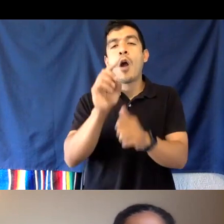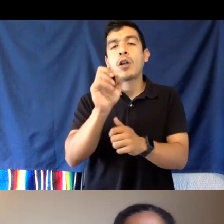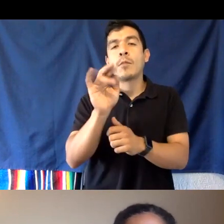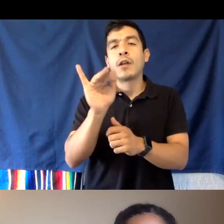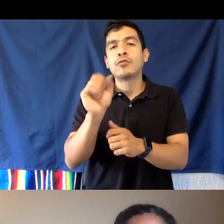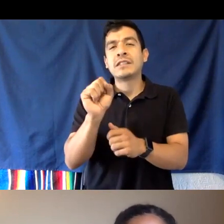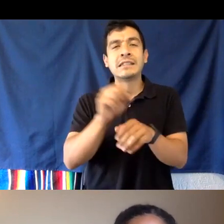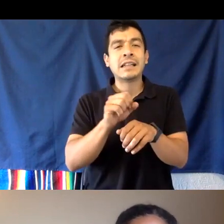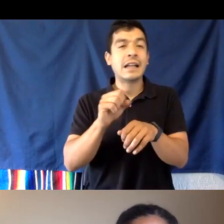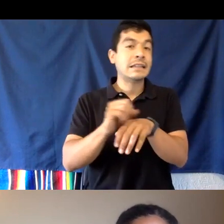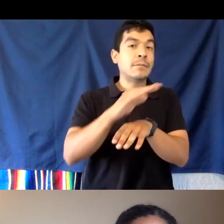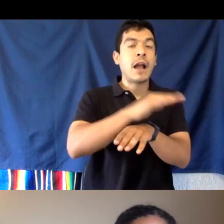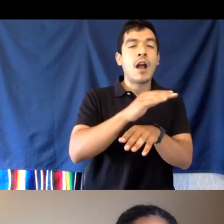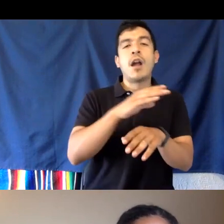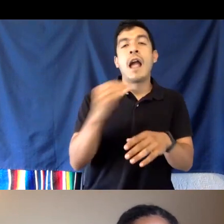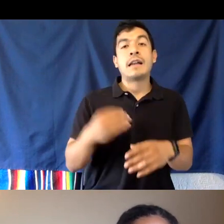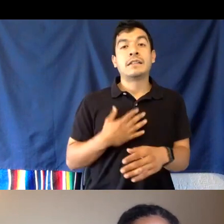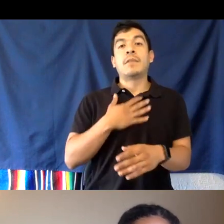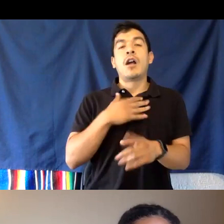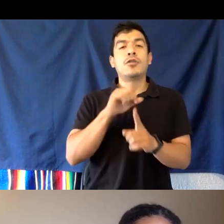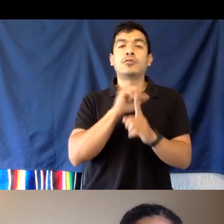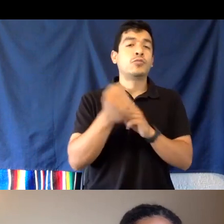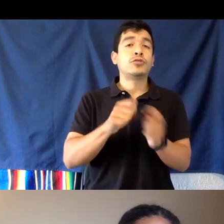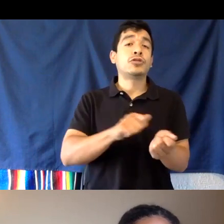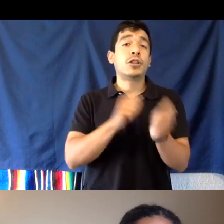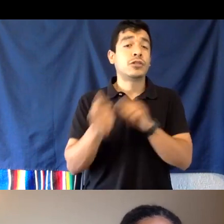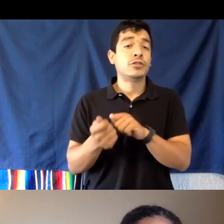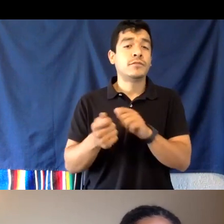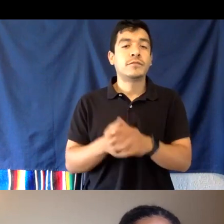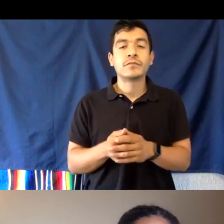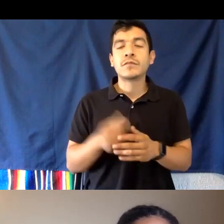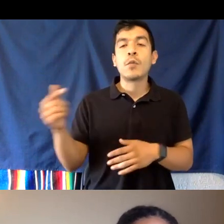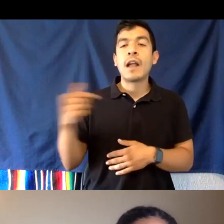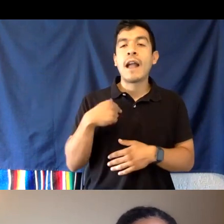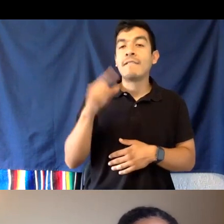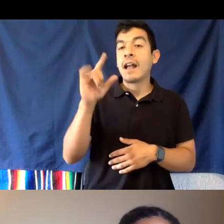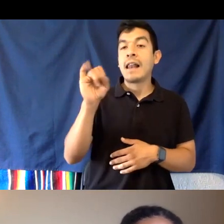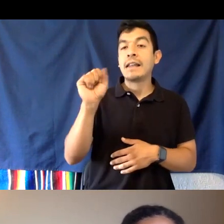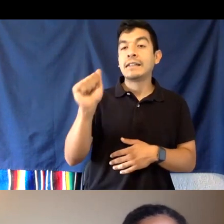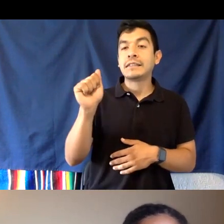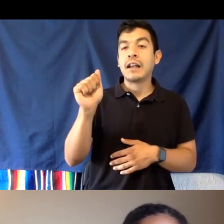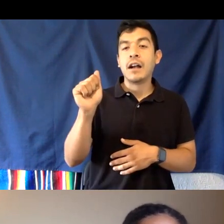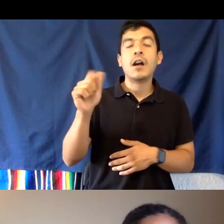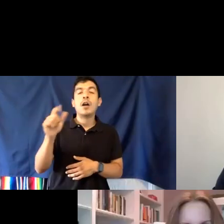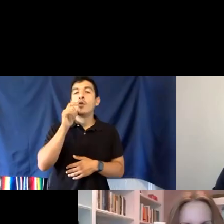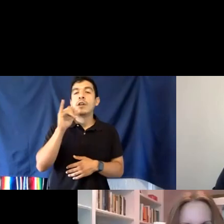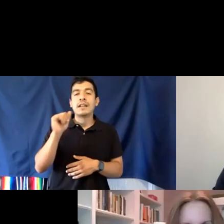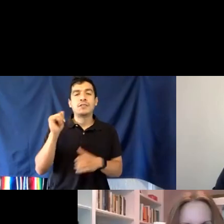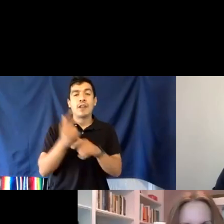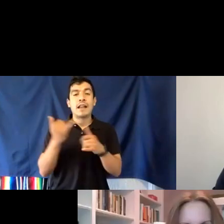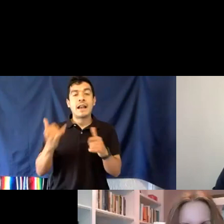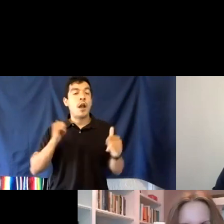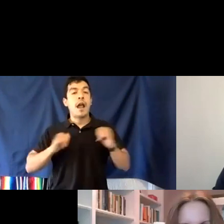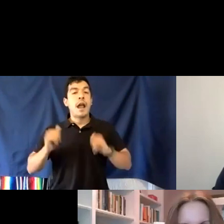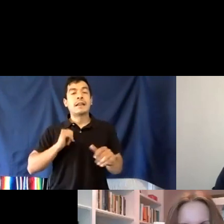Change. We have Lisa Valencia-Svensson, who's an Emmy Award-winning documentary producer and currently the acting industry programs